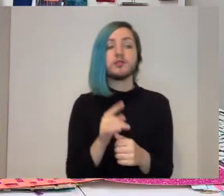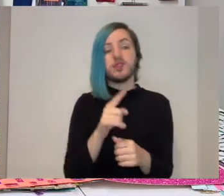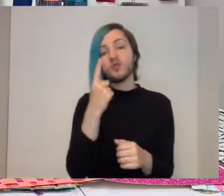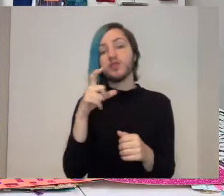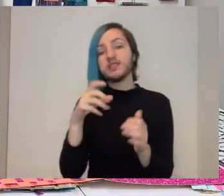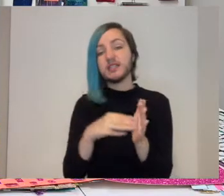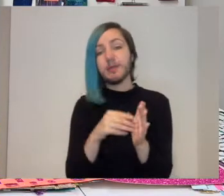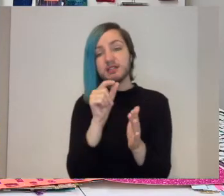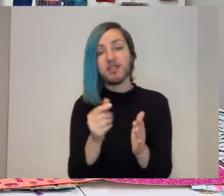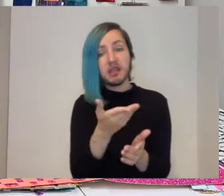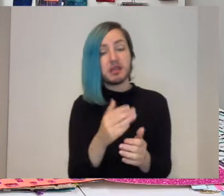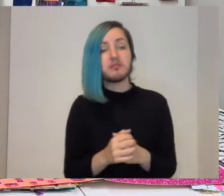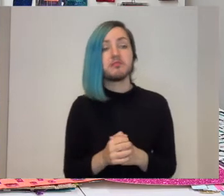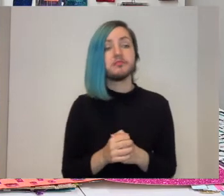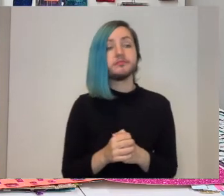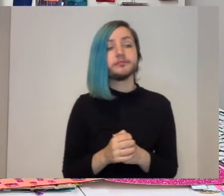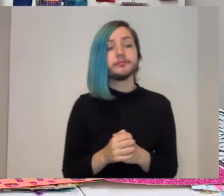strip.